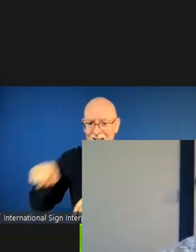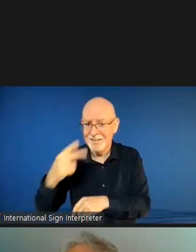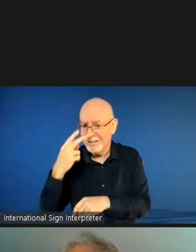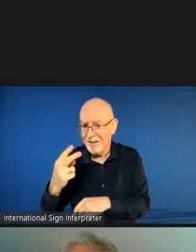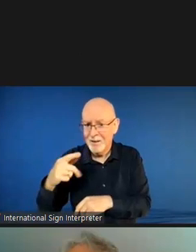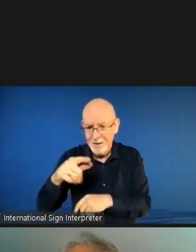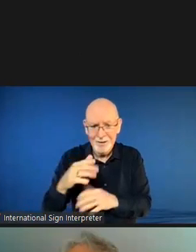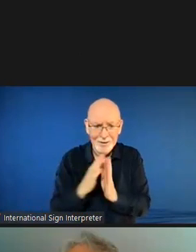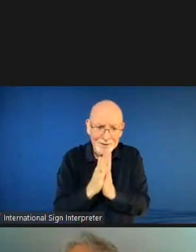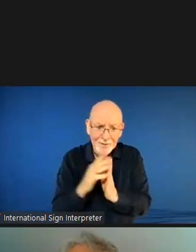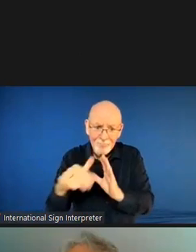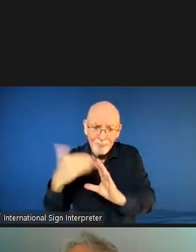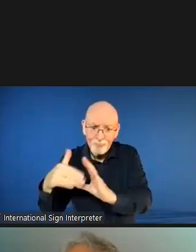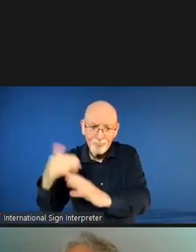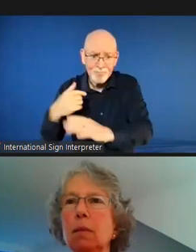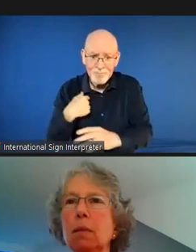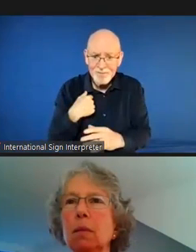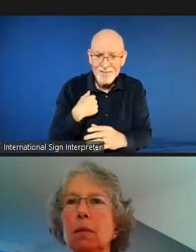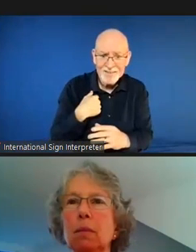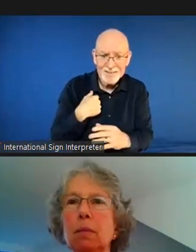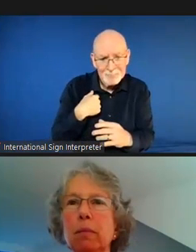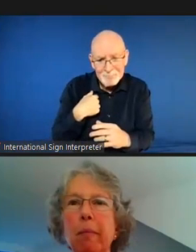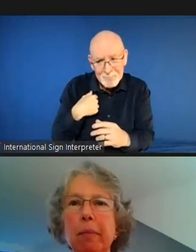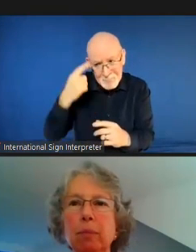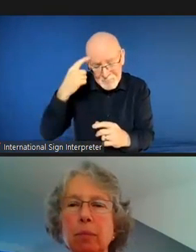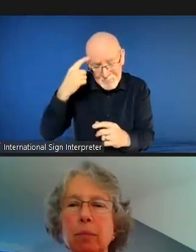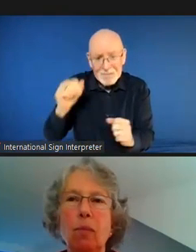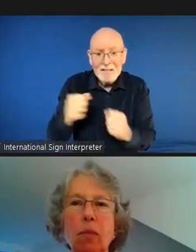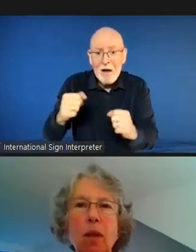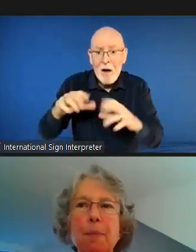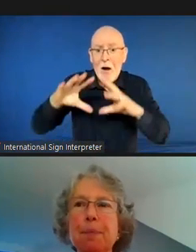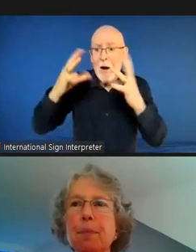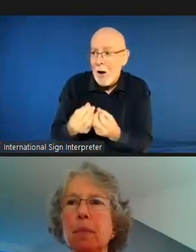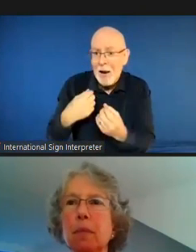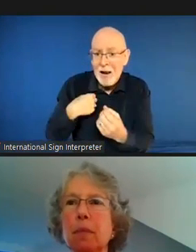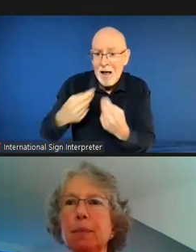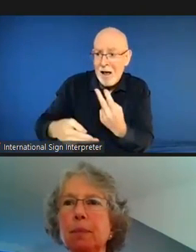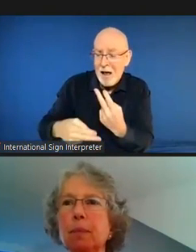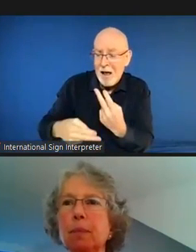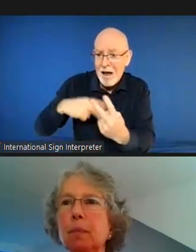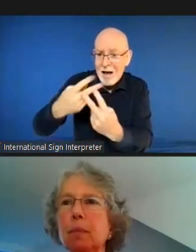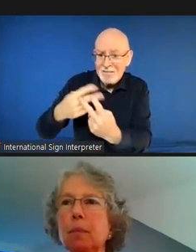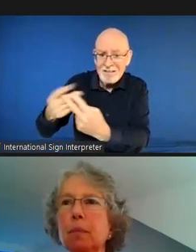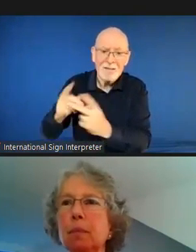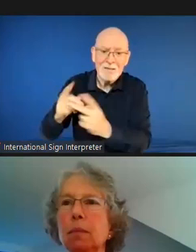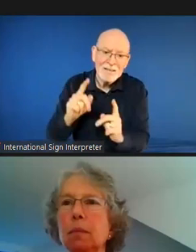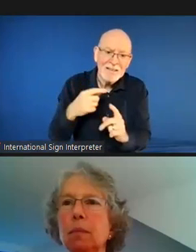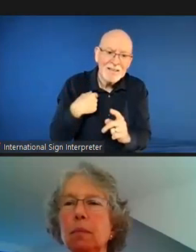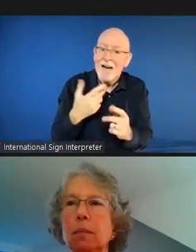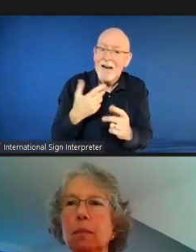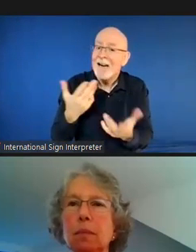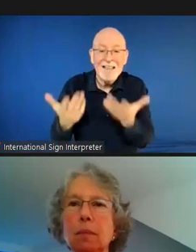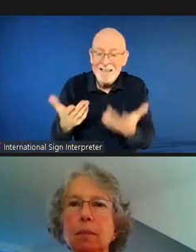not, you can email us afterwards and we'll be writing a blog up about the event as well. So we'll hopefully get through lots of these. We have Penny